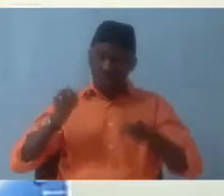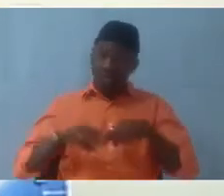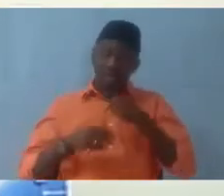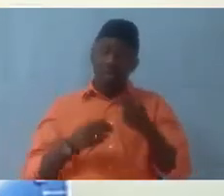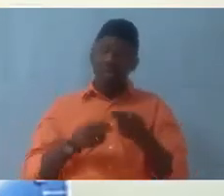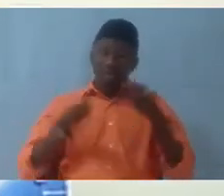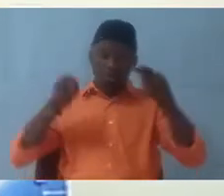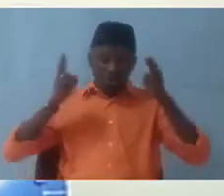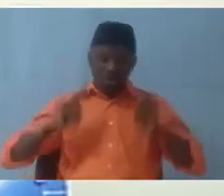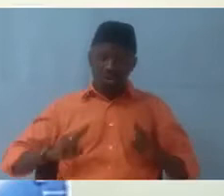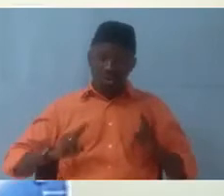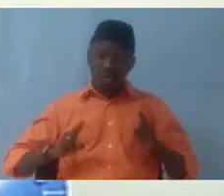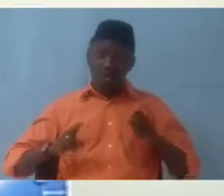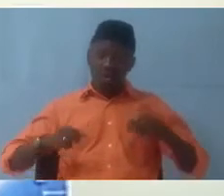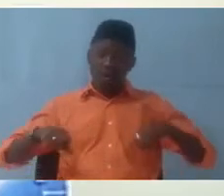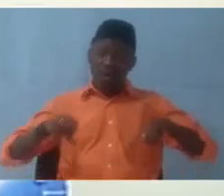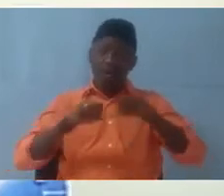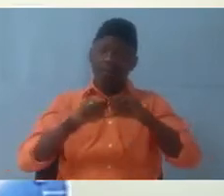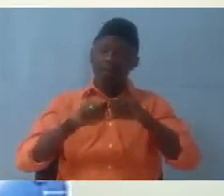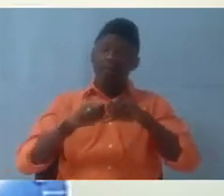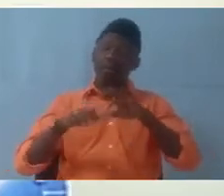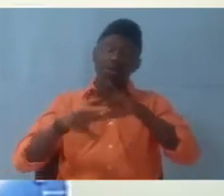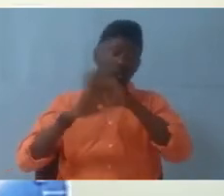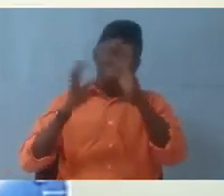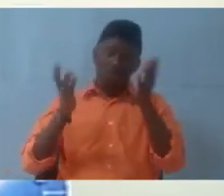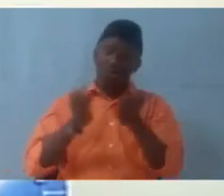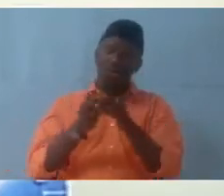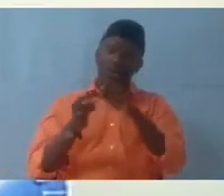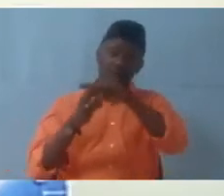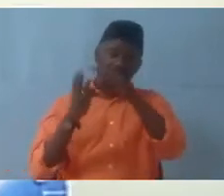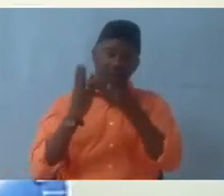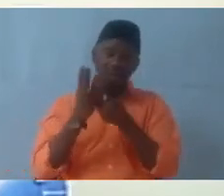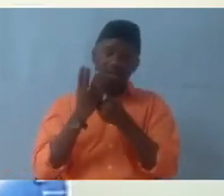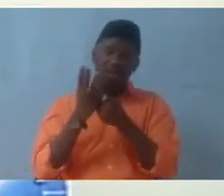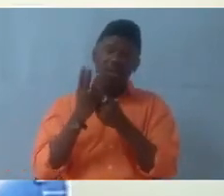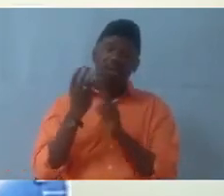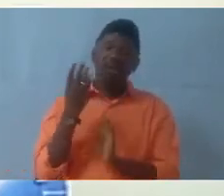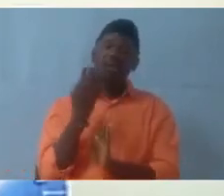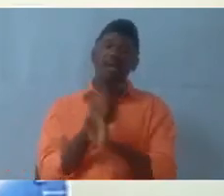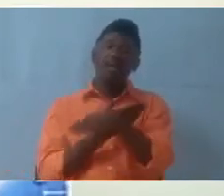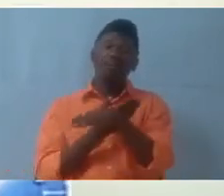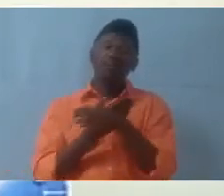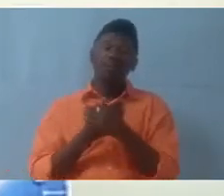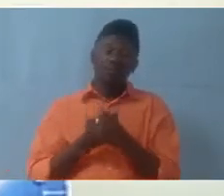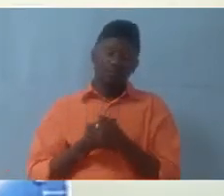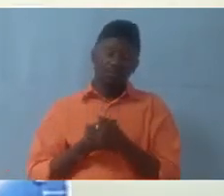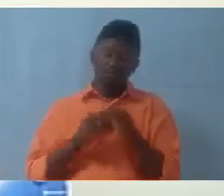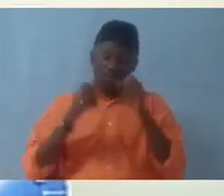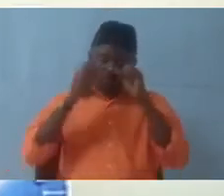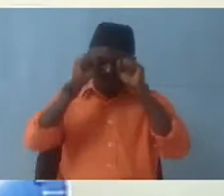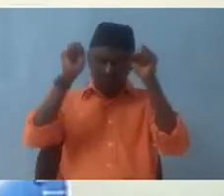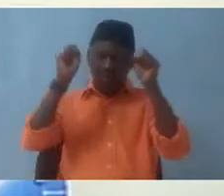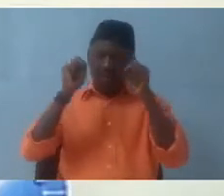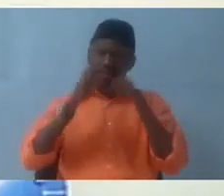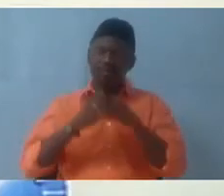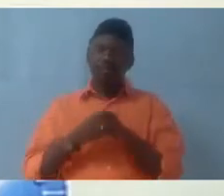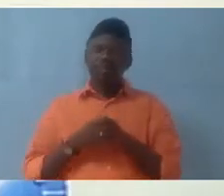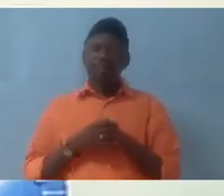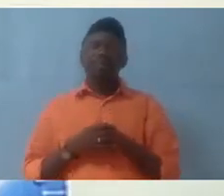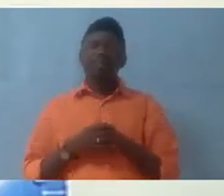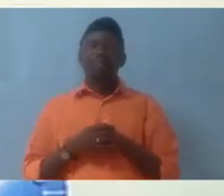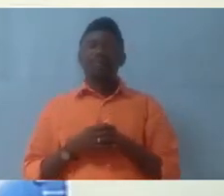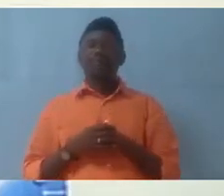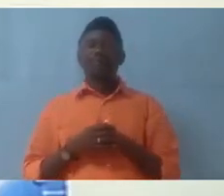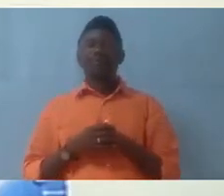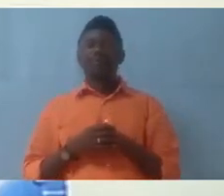bi seytu wali doxalini atté beek wali legi député yi ak tamen ñom ñu amé nguur gi ci